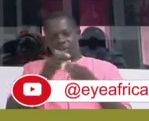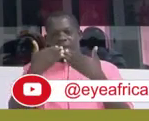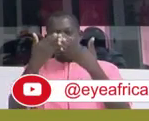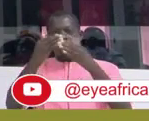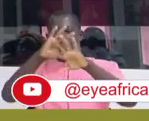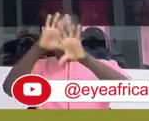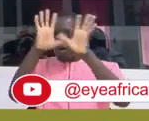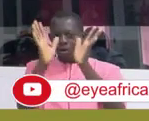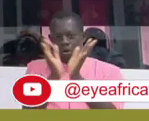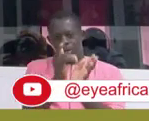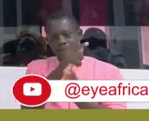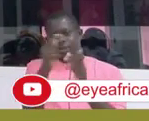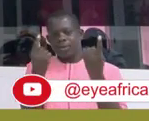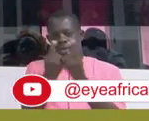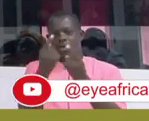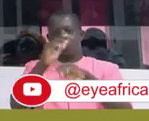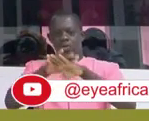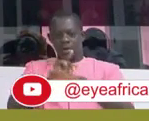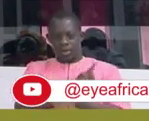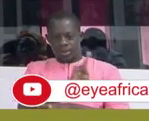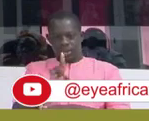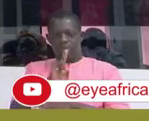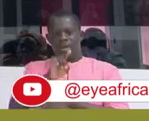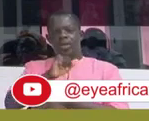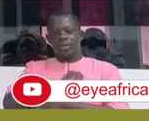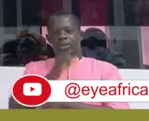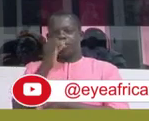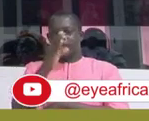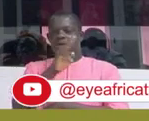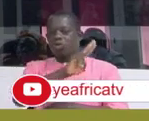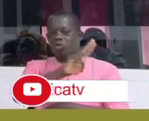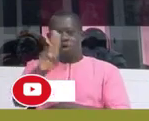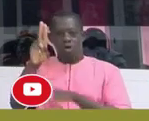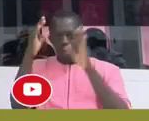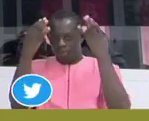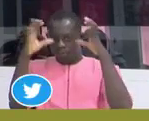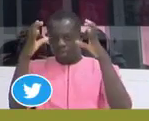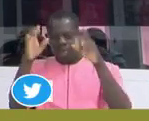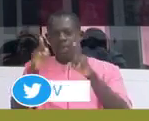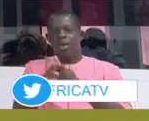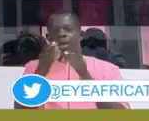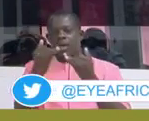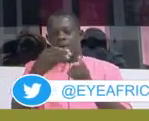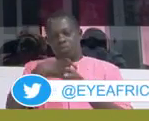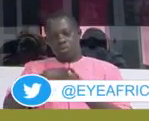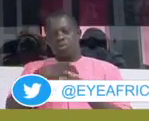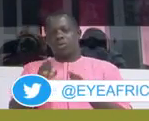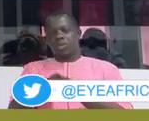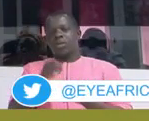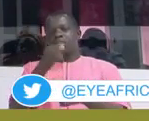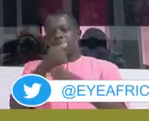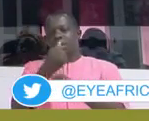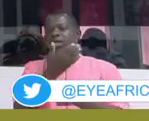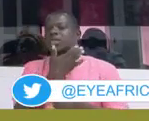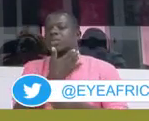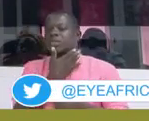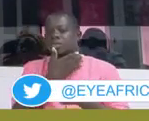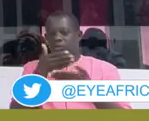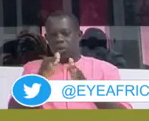any after I said all these things to them, they agreed and they said there was no problem. Let's take it step by step.